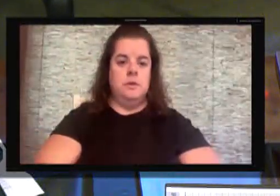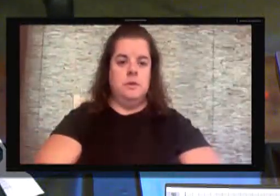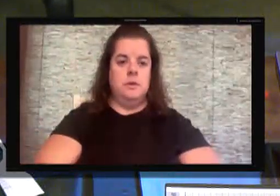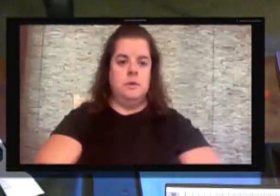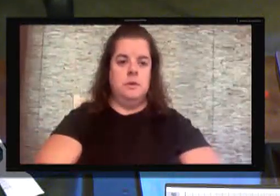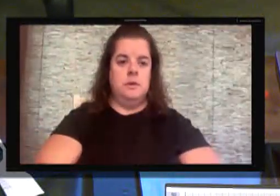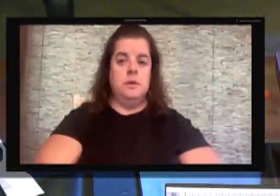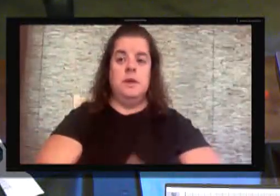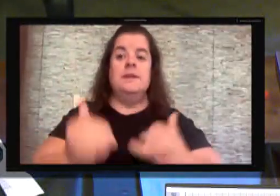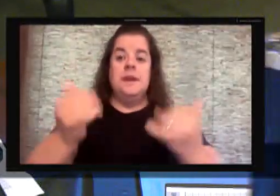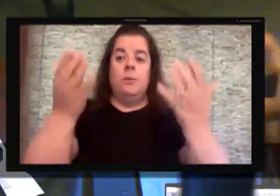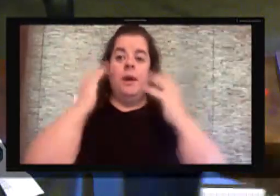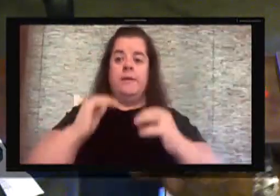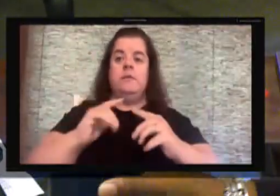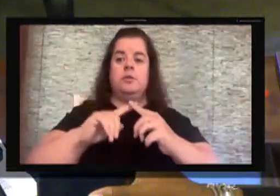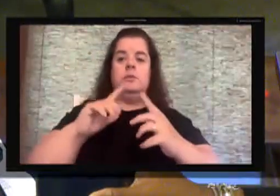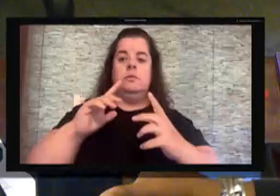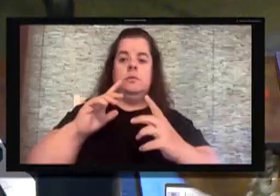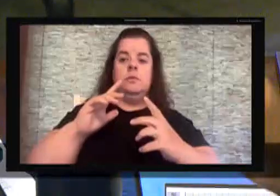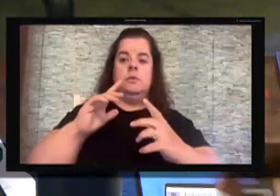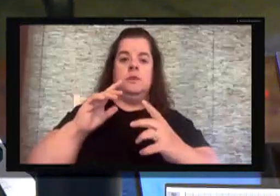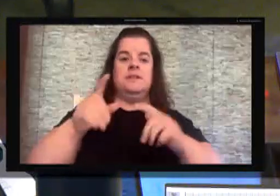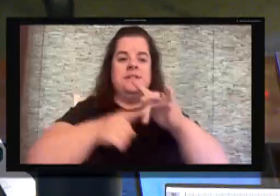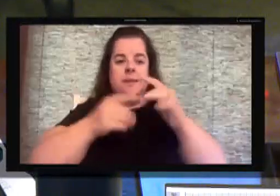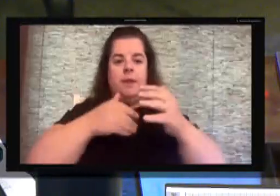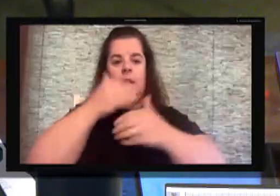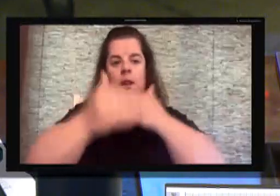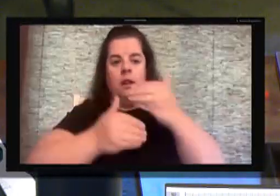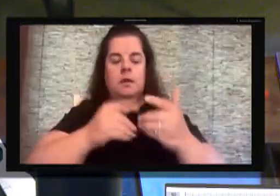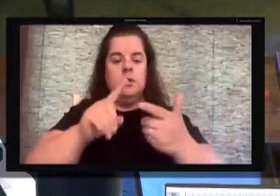We will now move, actually skip ahead a bit to